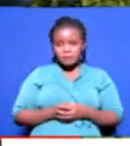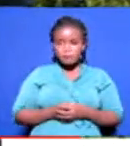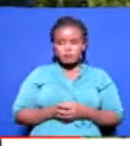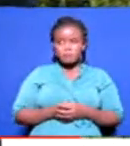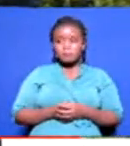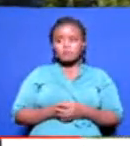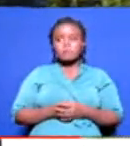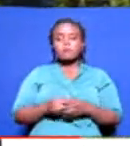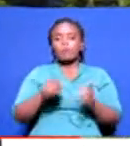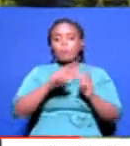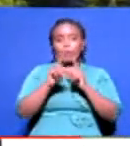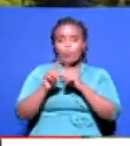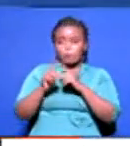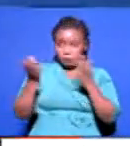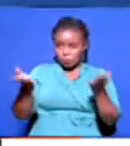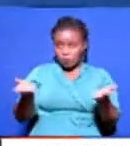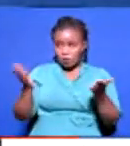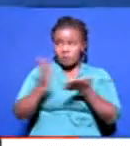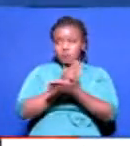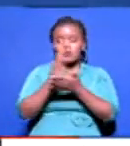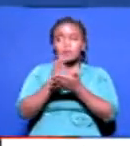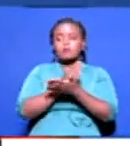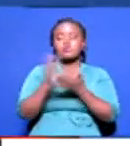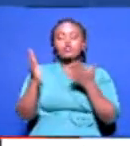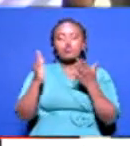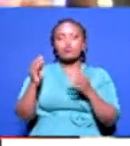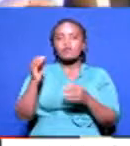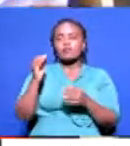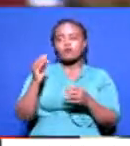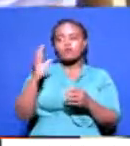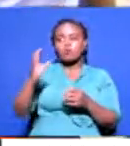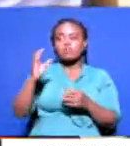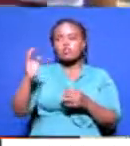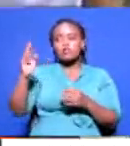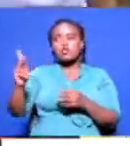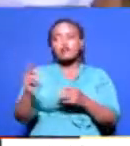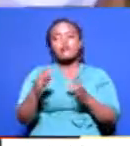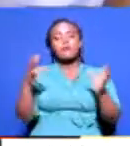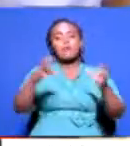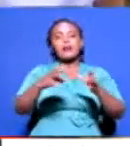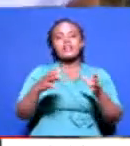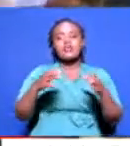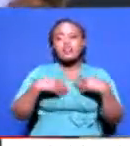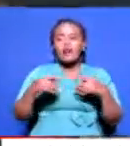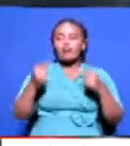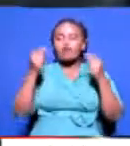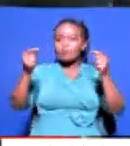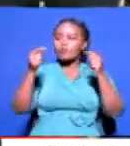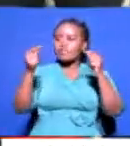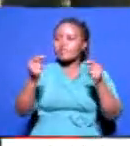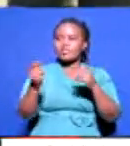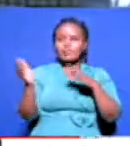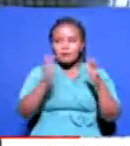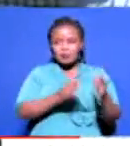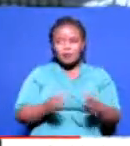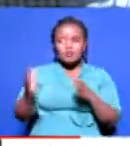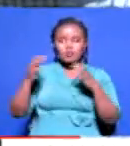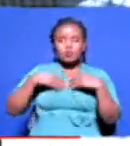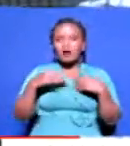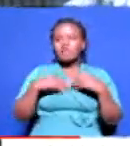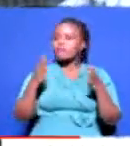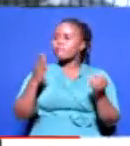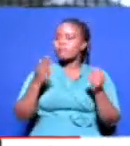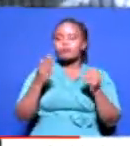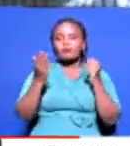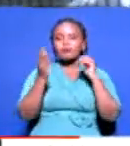Meanwhile, a section of aspirants in the Moses Kuria-led Chama cha Kazi have protested alleged blackmail and underhand dealings that have